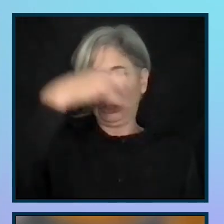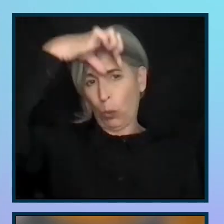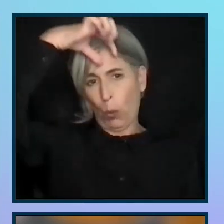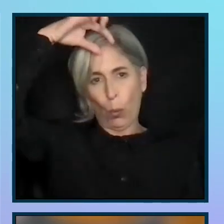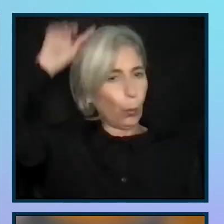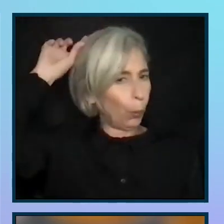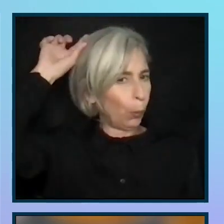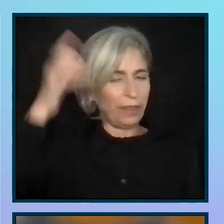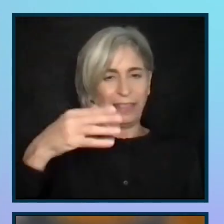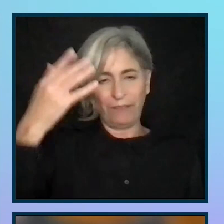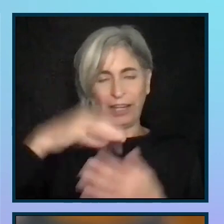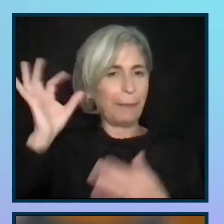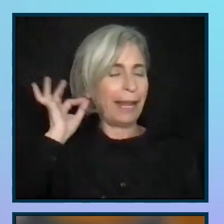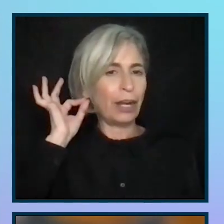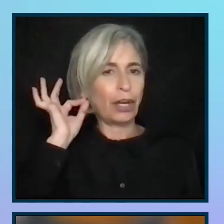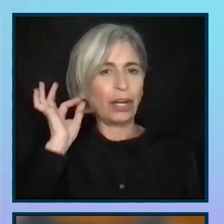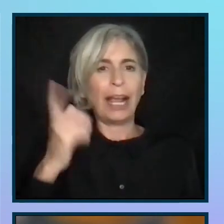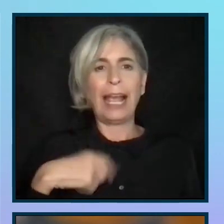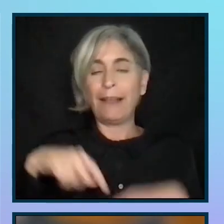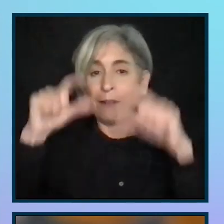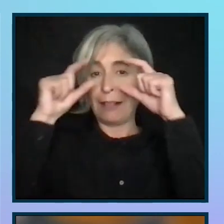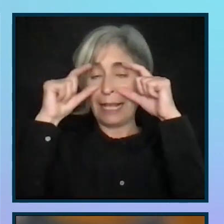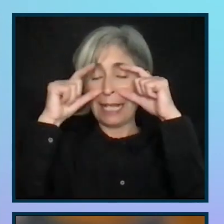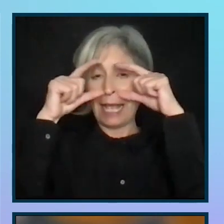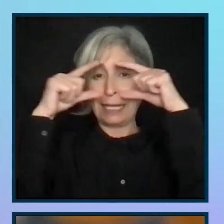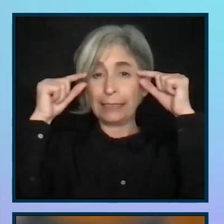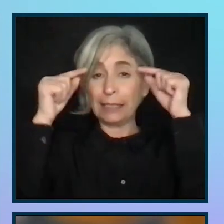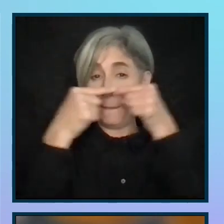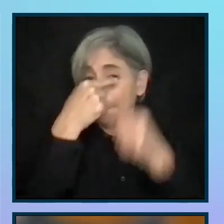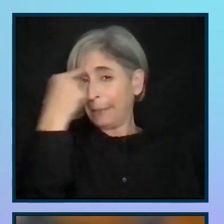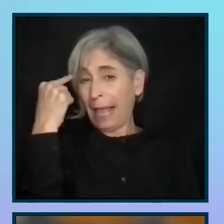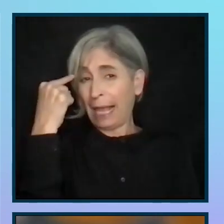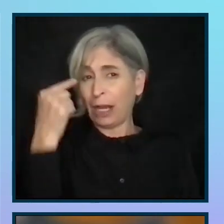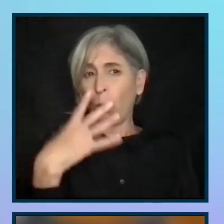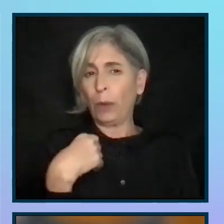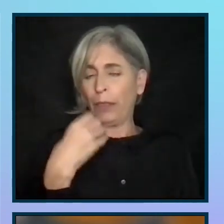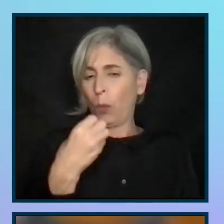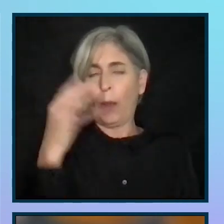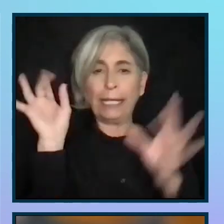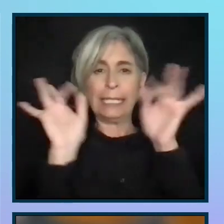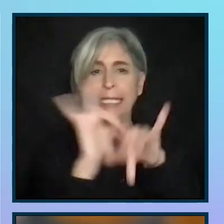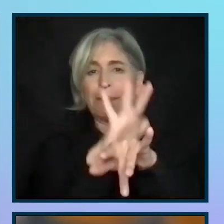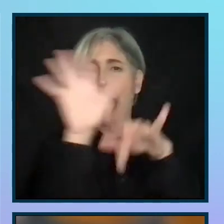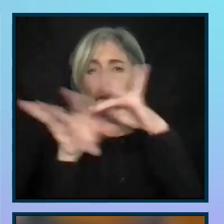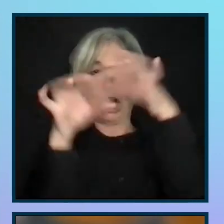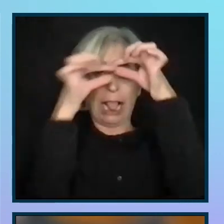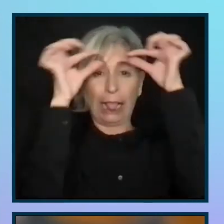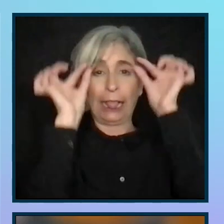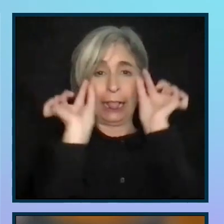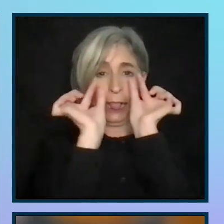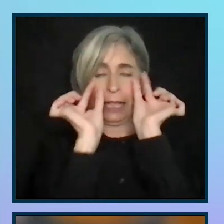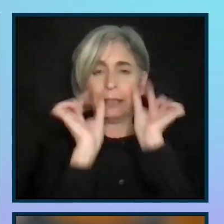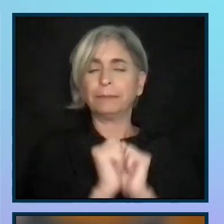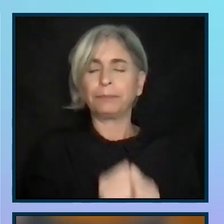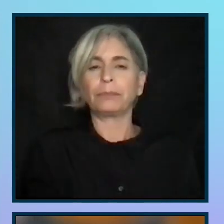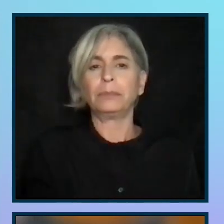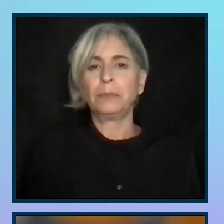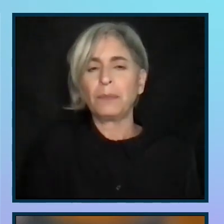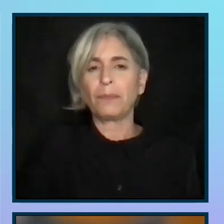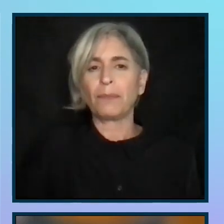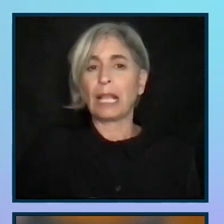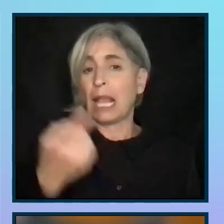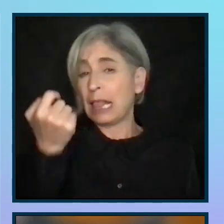front, and I wear cat's eye glasses that are black with a little bit of white sparkle trim on them.